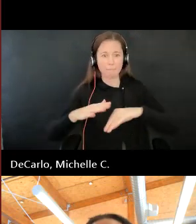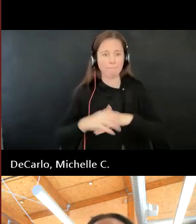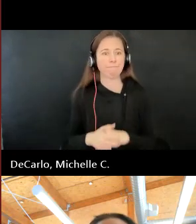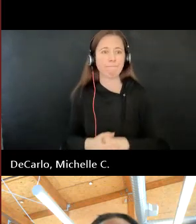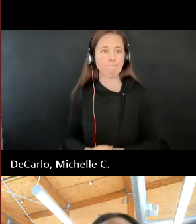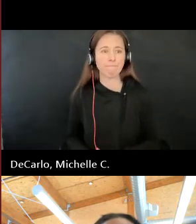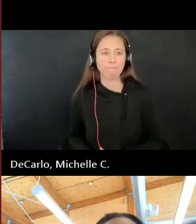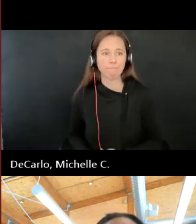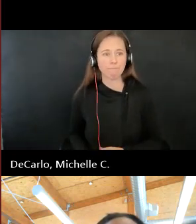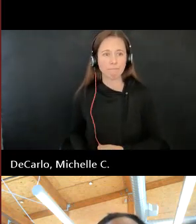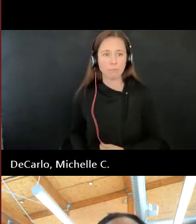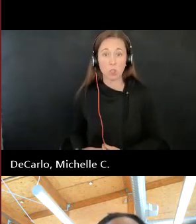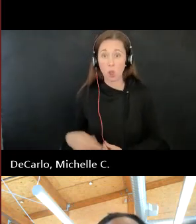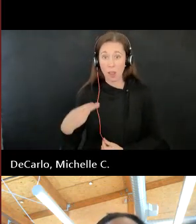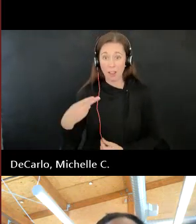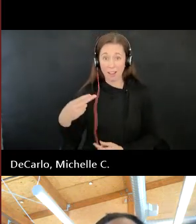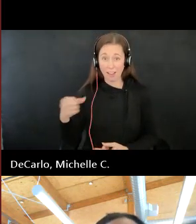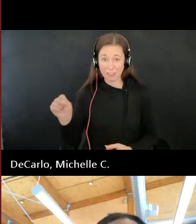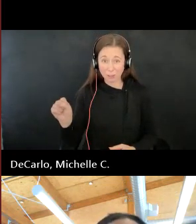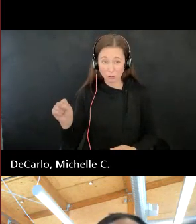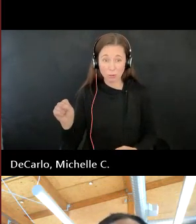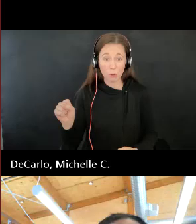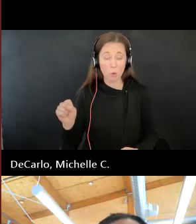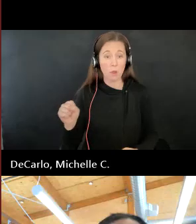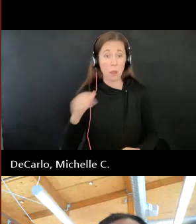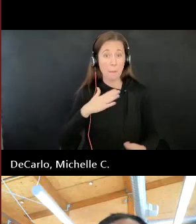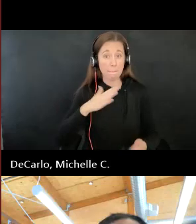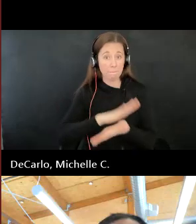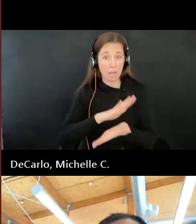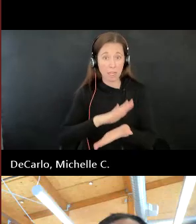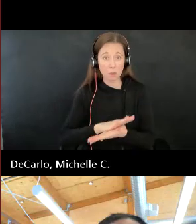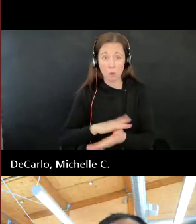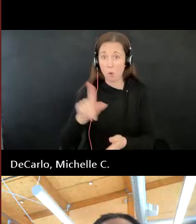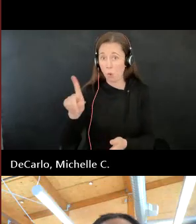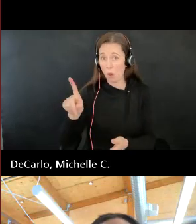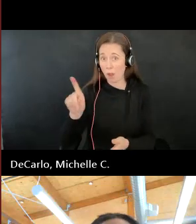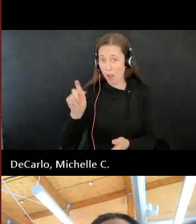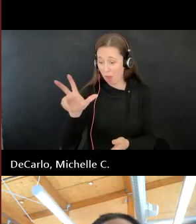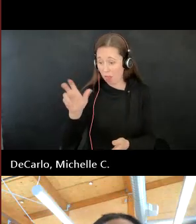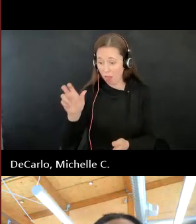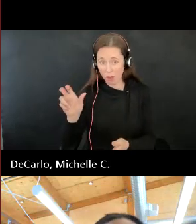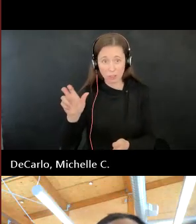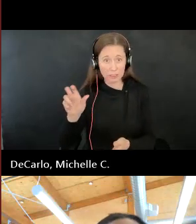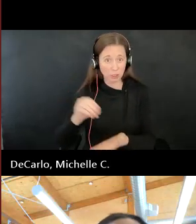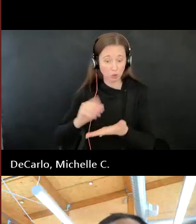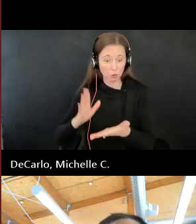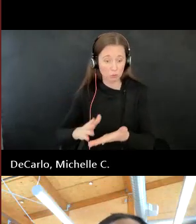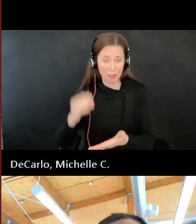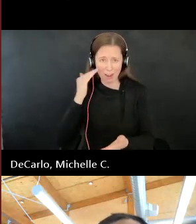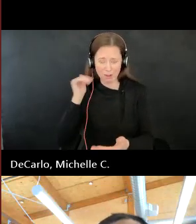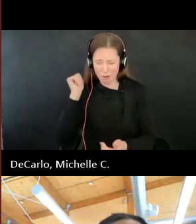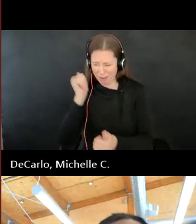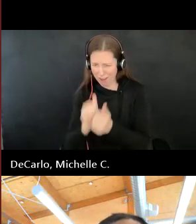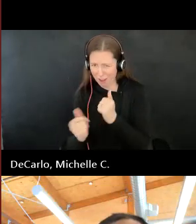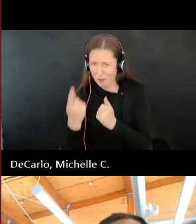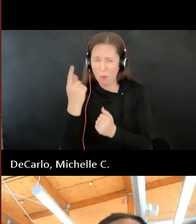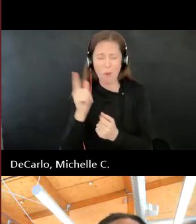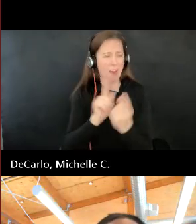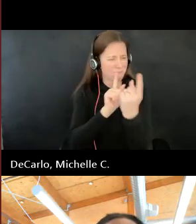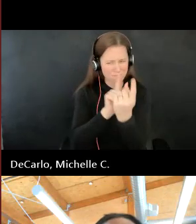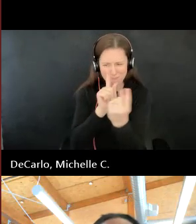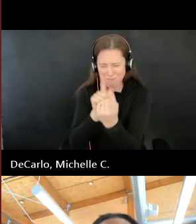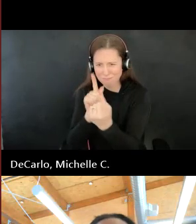in high school had 130 graduates, and I knew every single one of them by name as well as by experience. I know